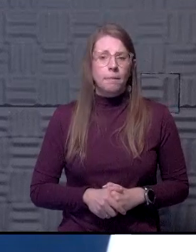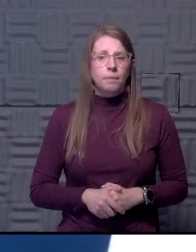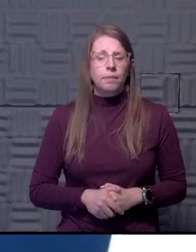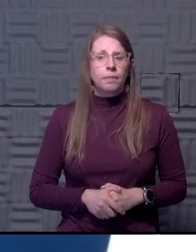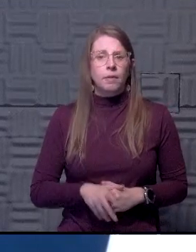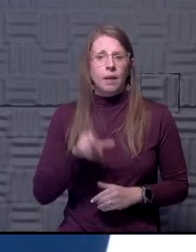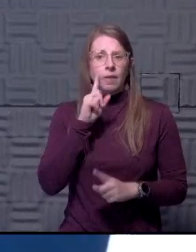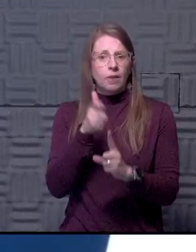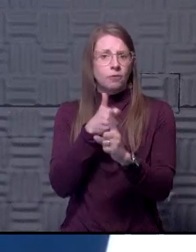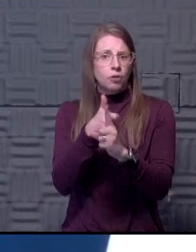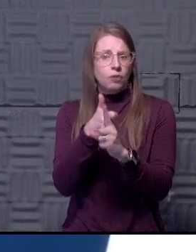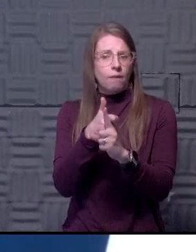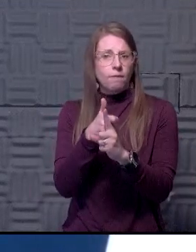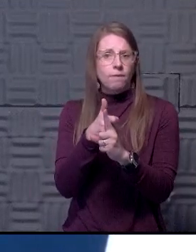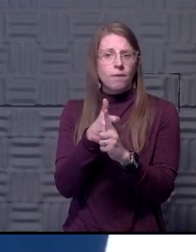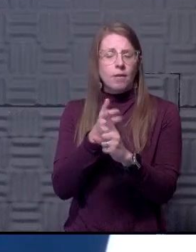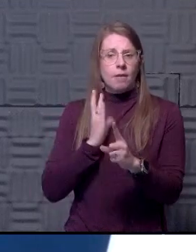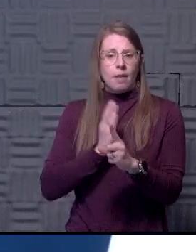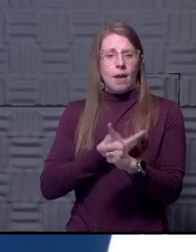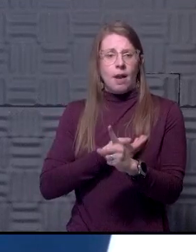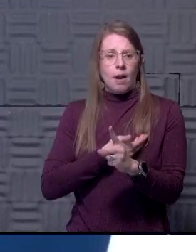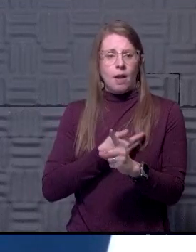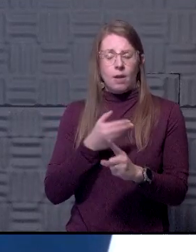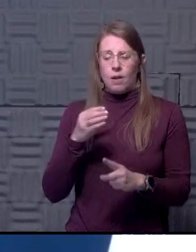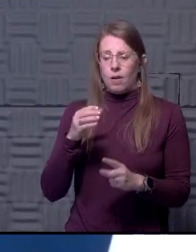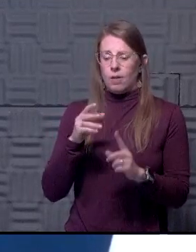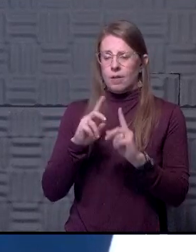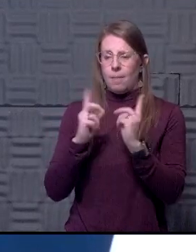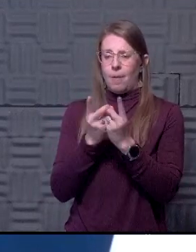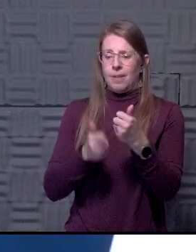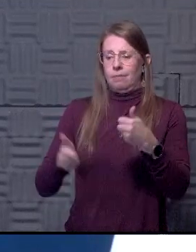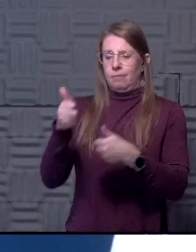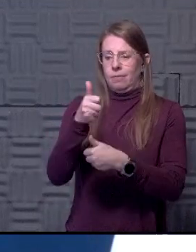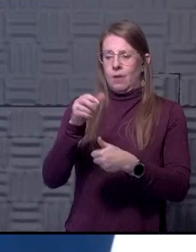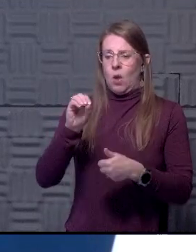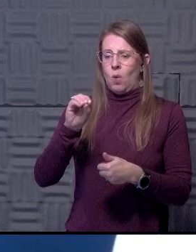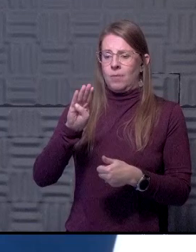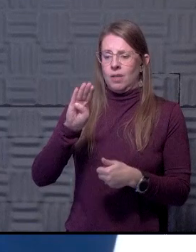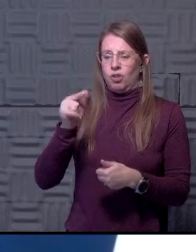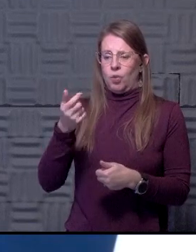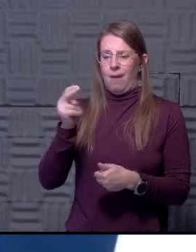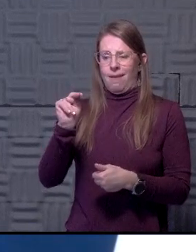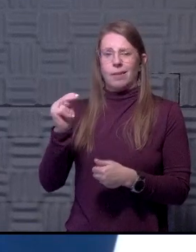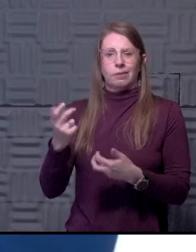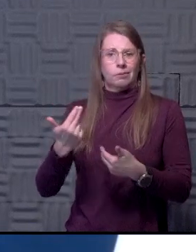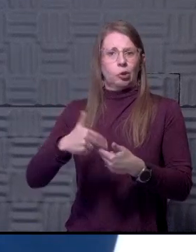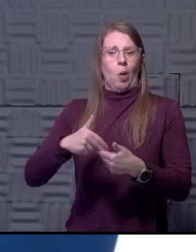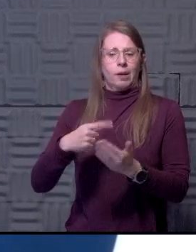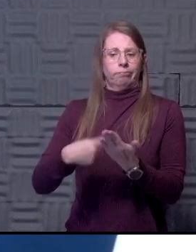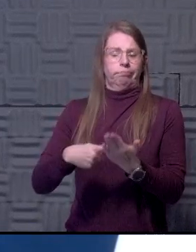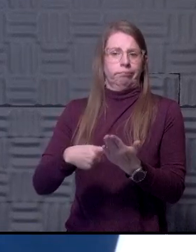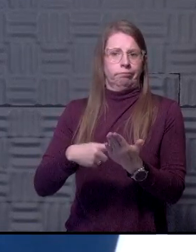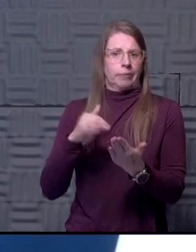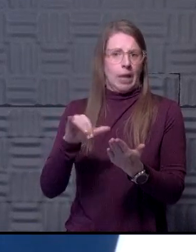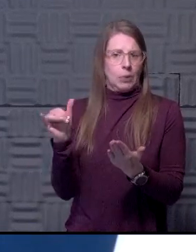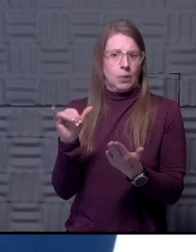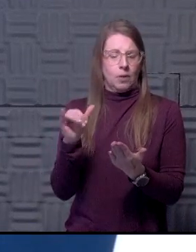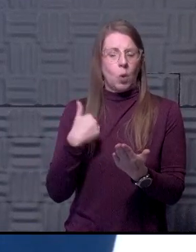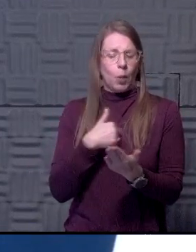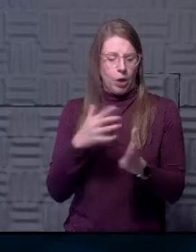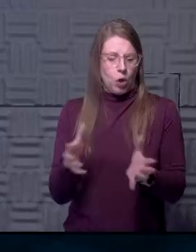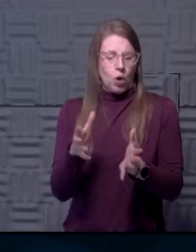you've had our Department of OBGYN head here and discuss that as well. So it is something we do encourage